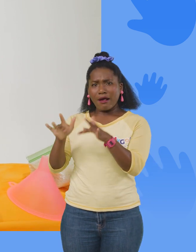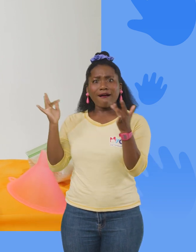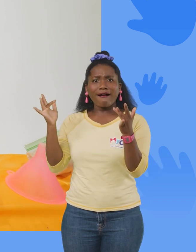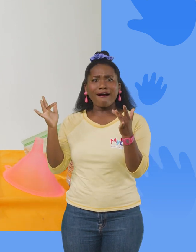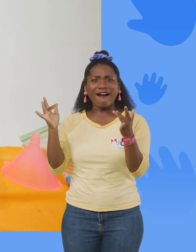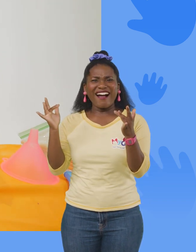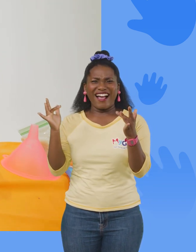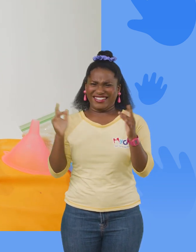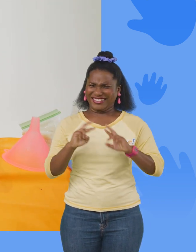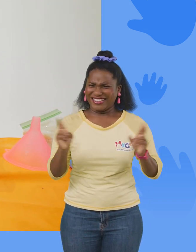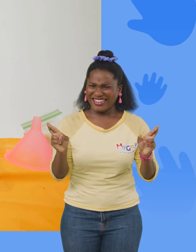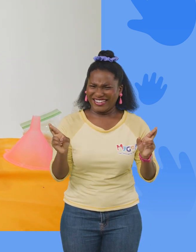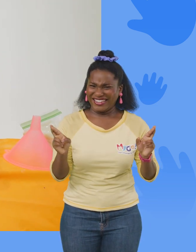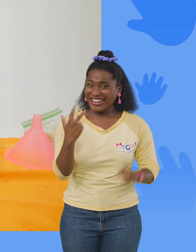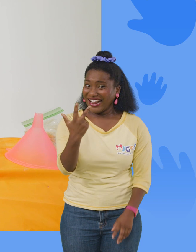gonna be lighter. Ready?